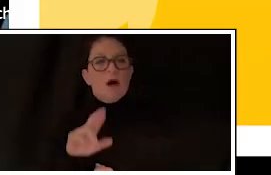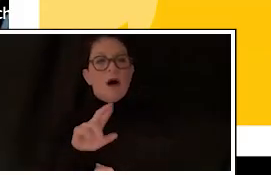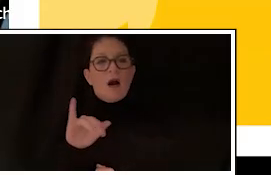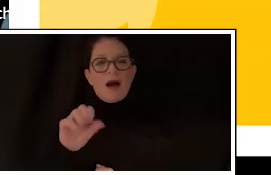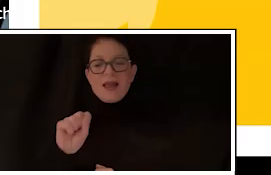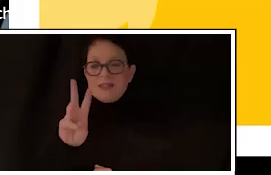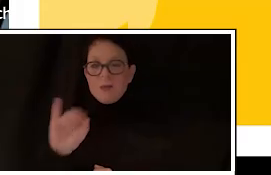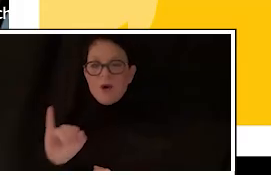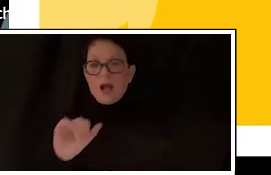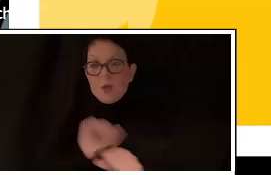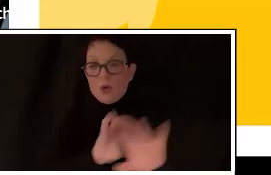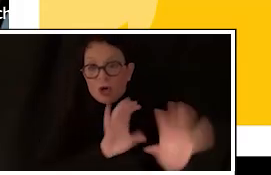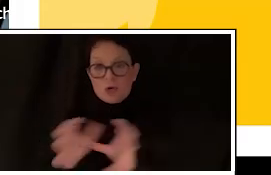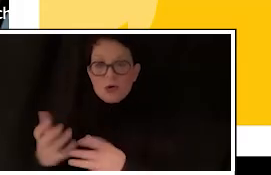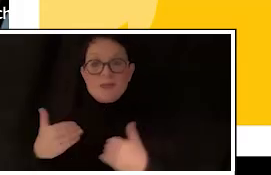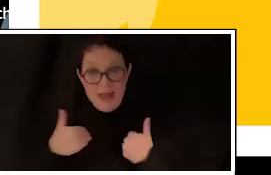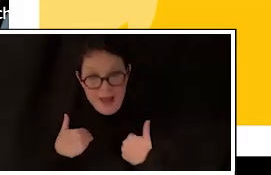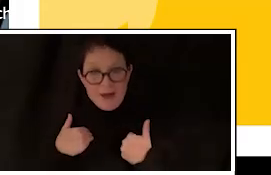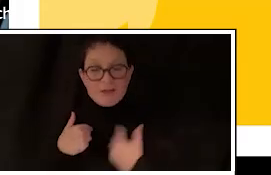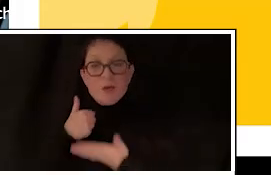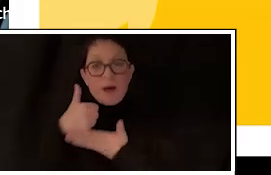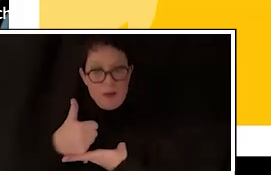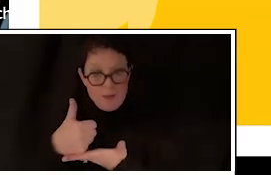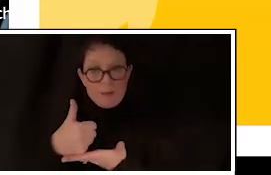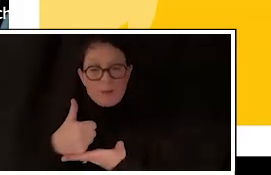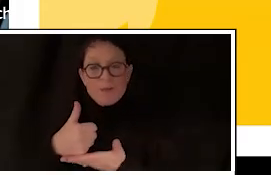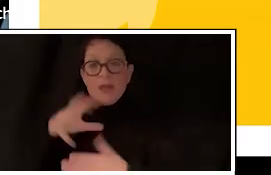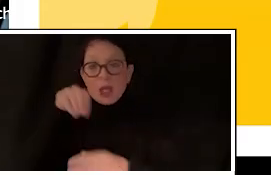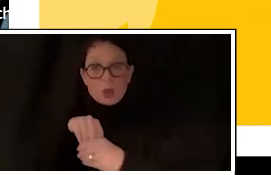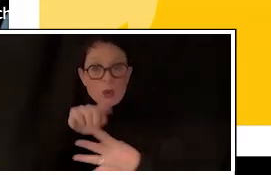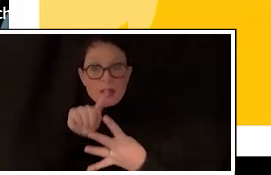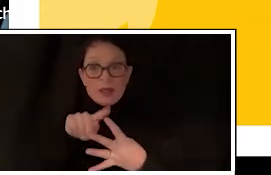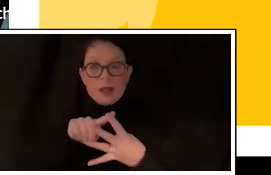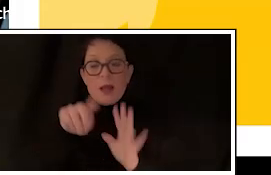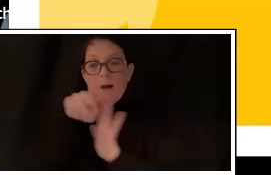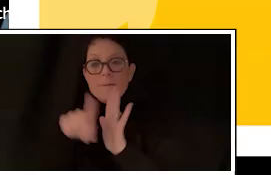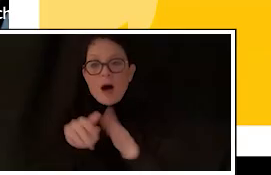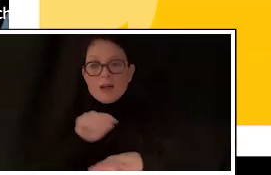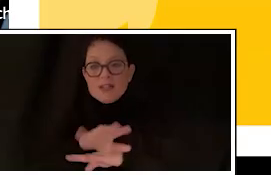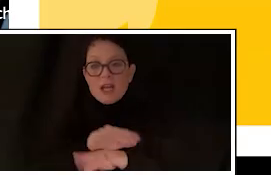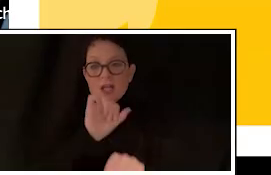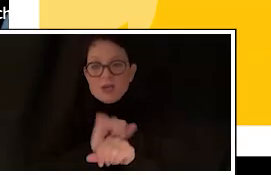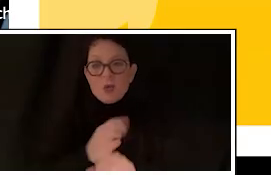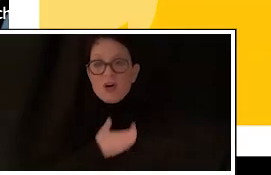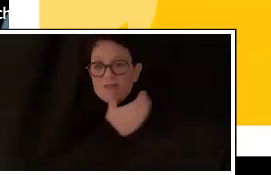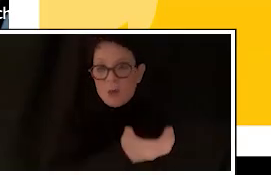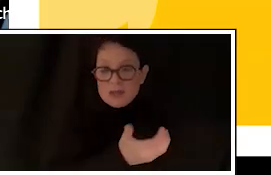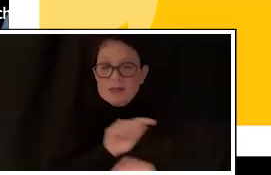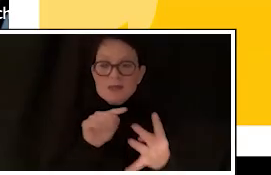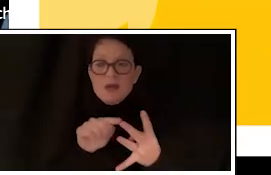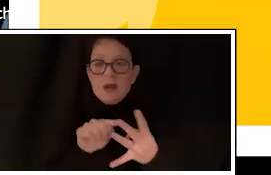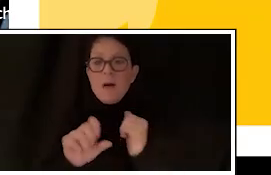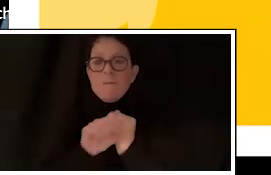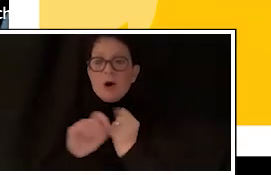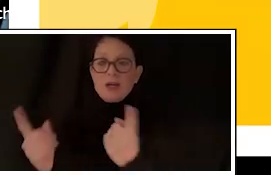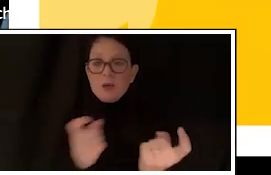RISWI has several work groups to help with this work, including policy guidance and worker voice,